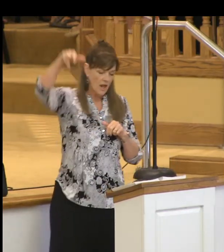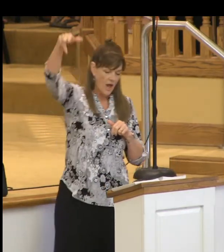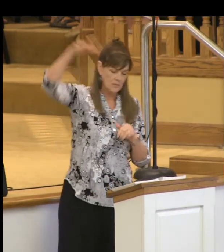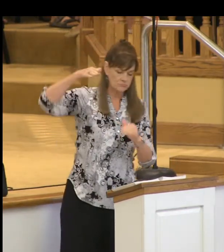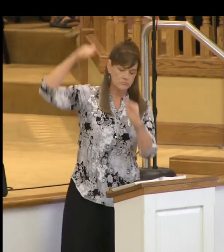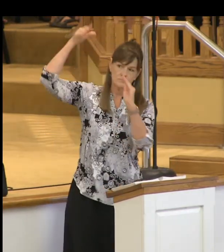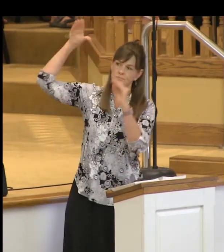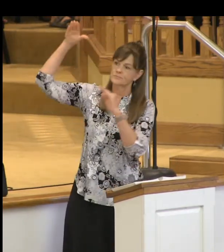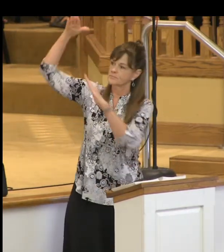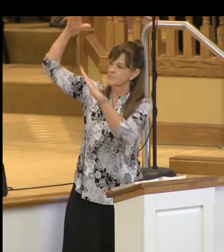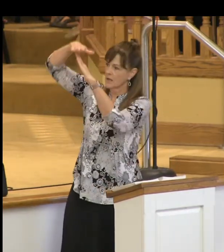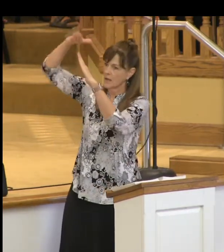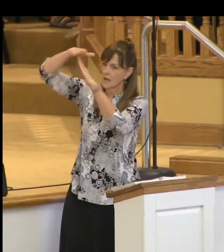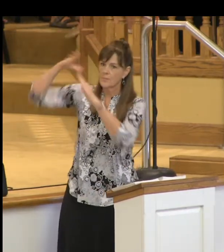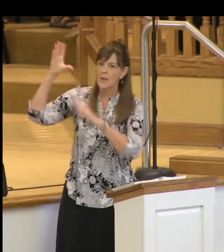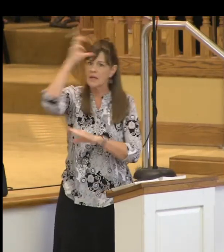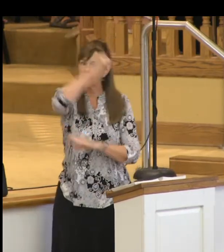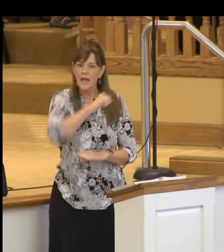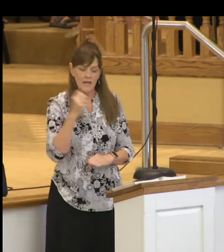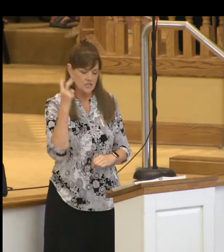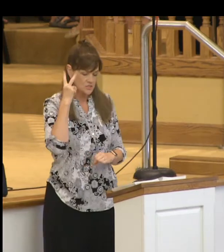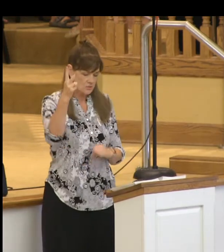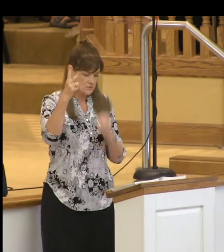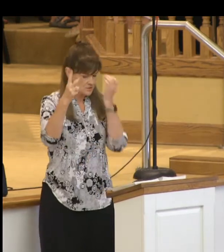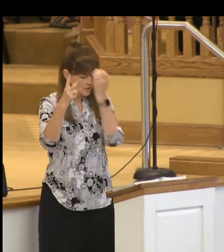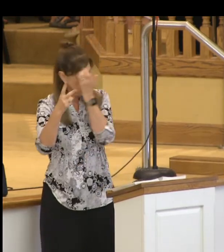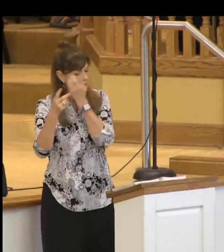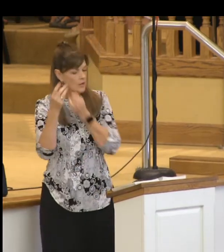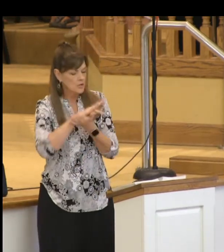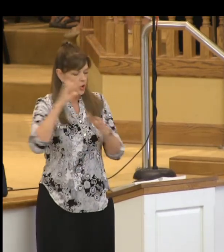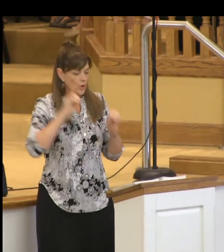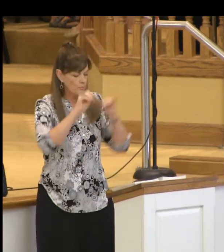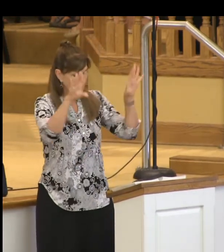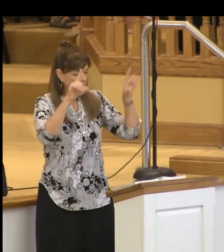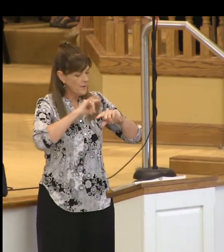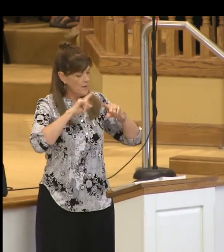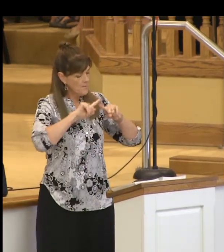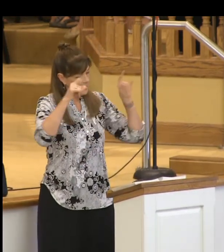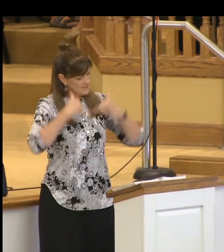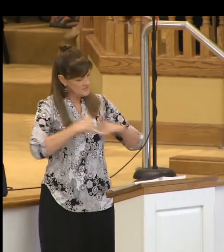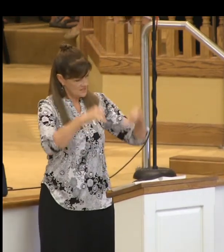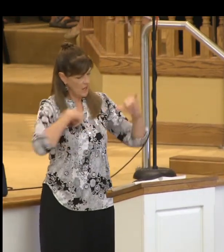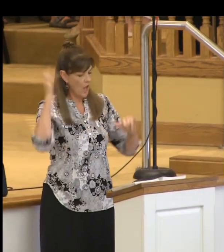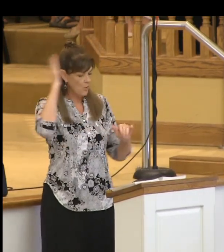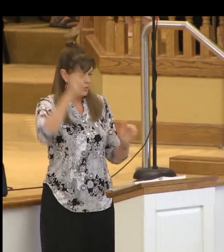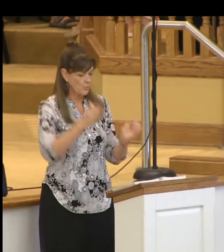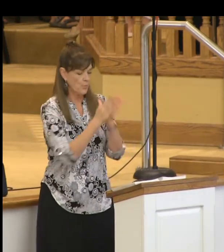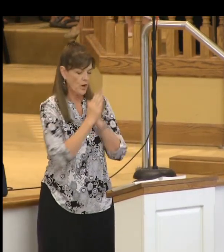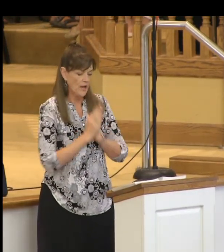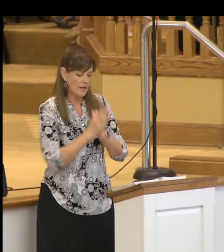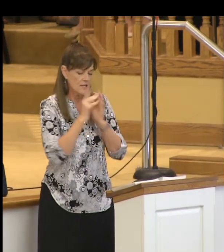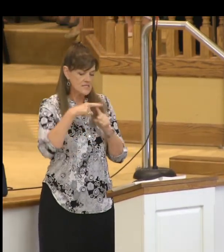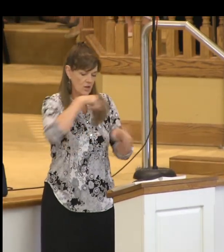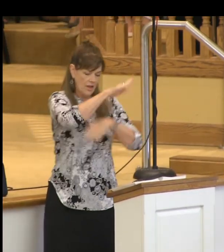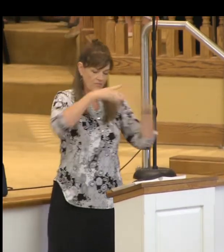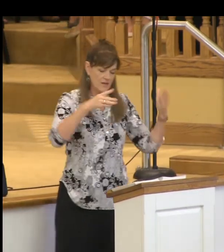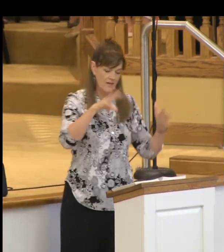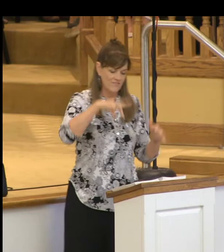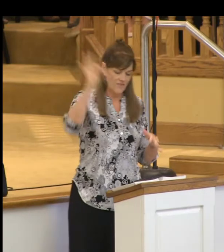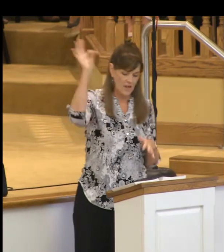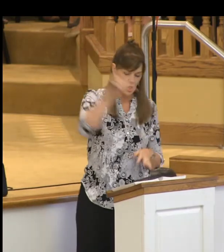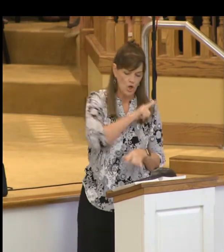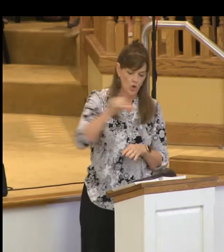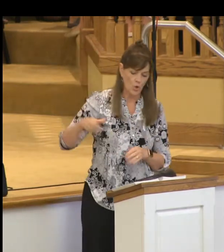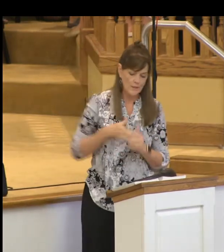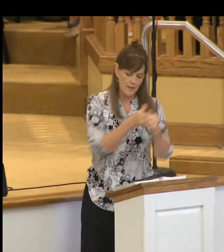utmost height and catch a gleam of glory bright, but still I'll pray till heaven I found. Lord, plant my